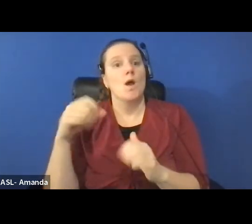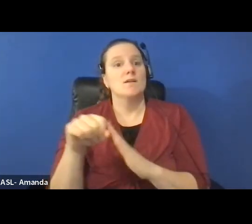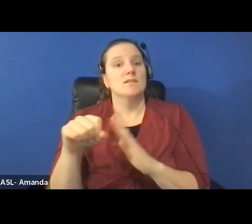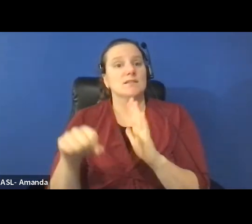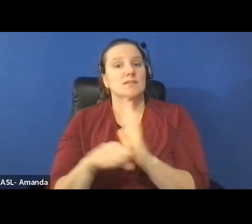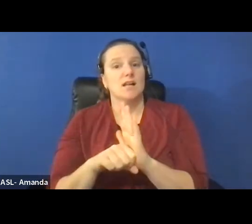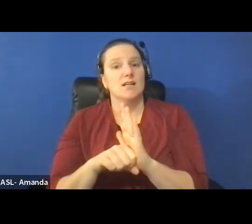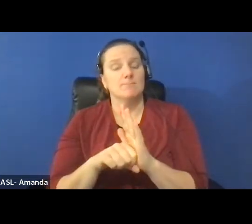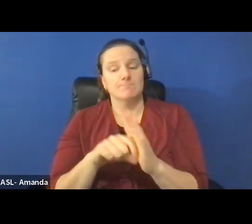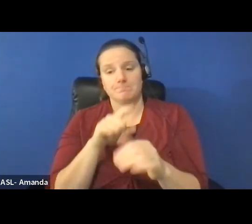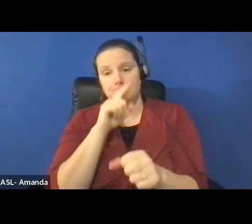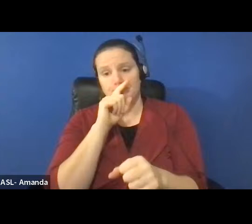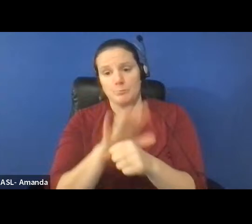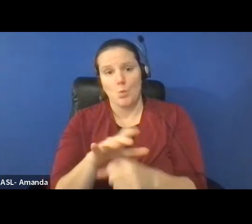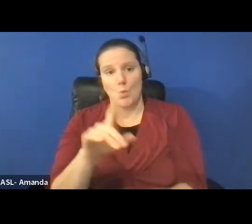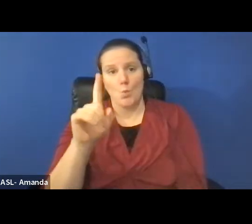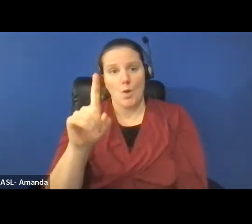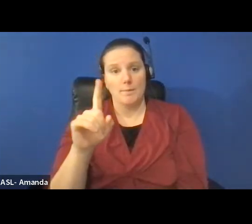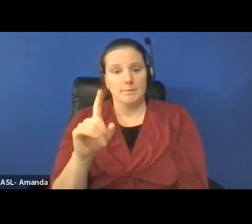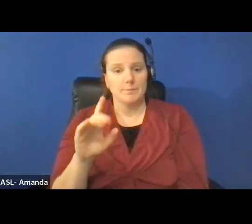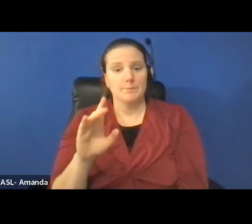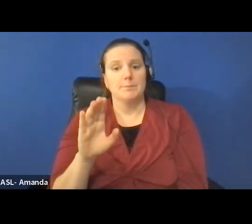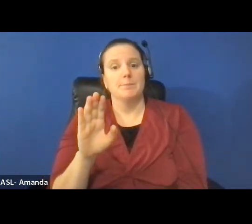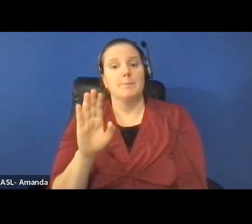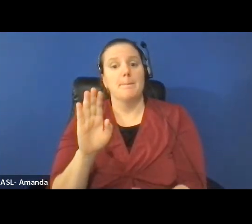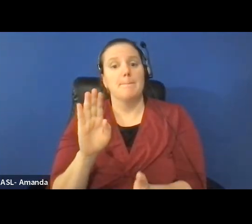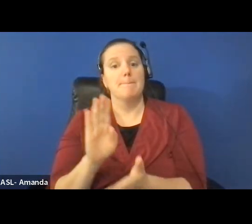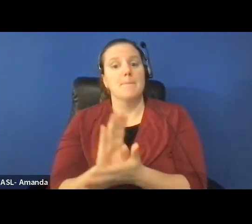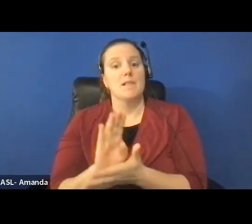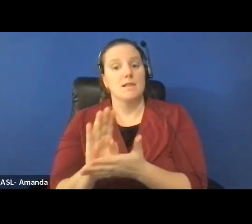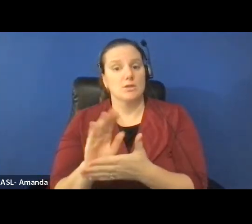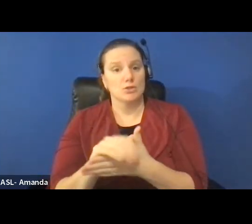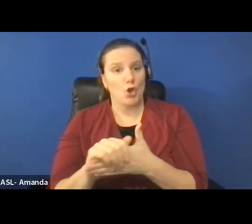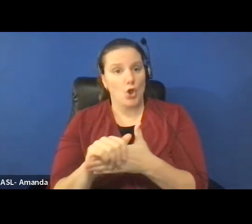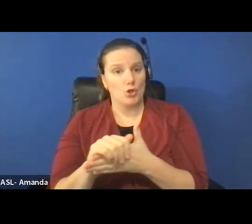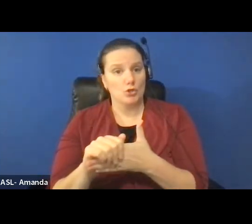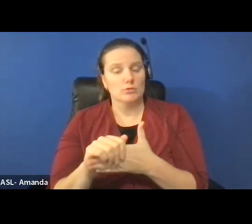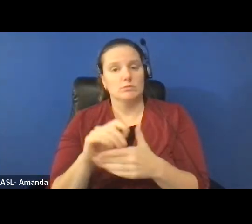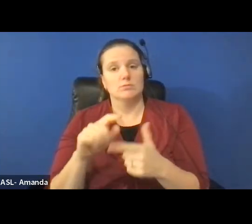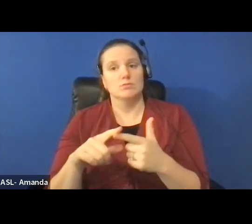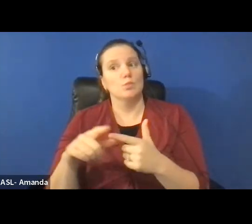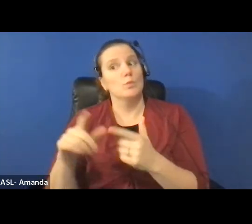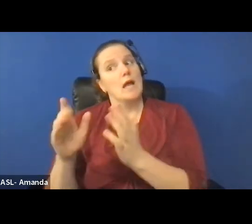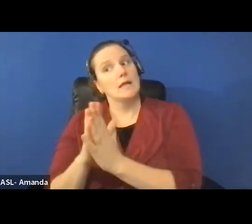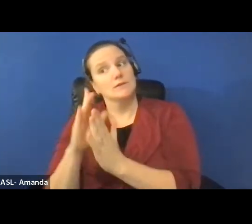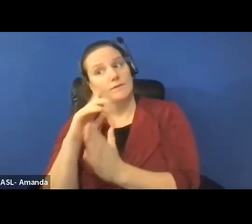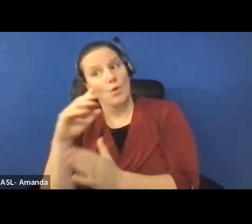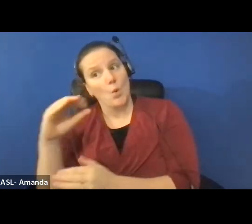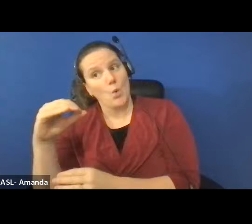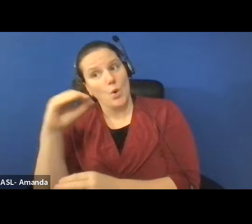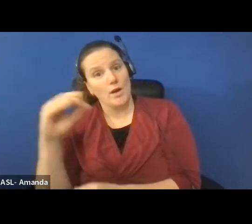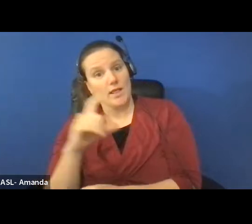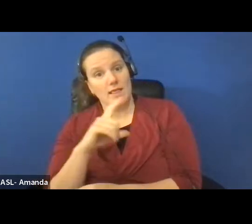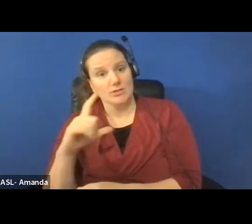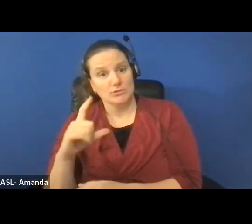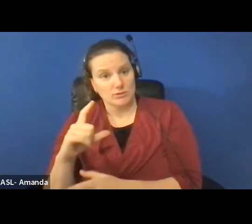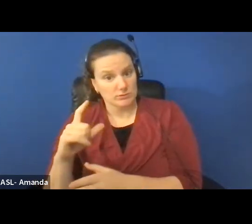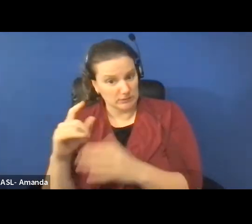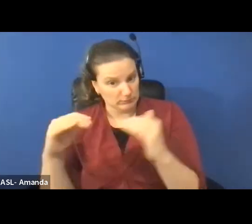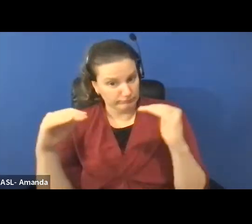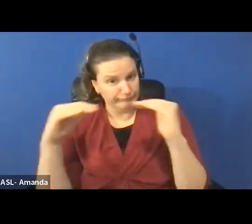has committed $1 billion. We're asking that same lift in Oregon legislature this